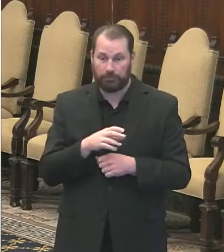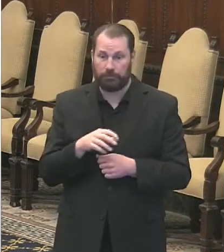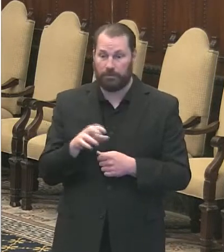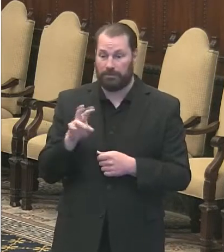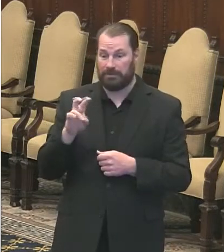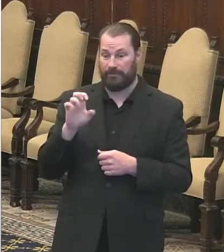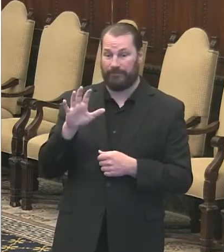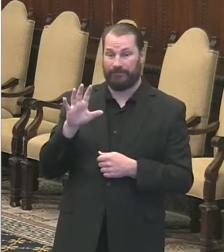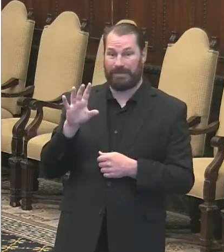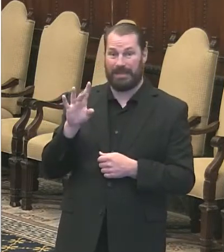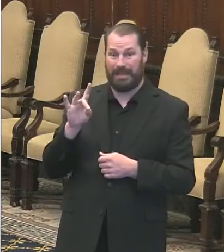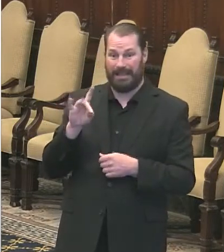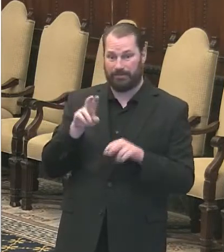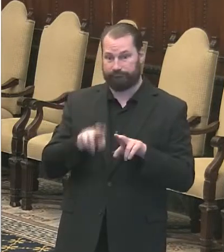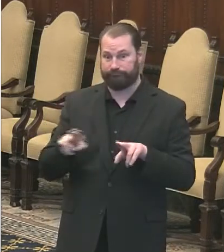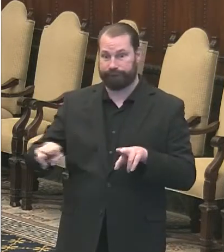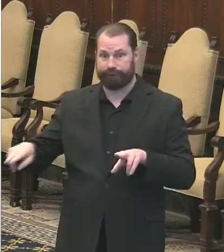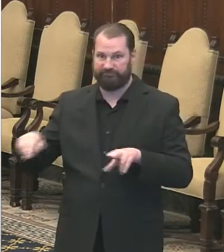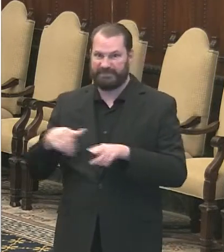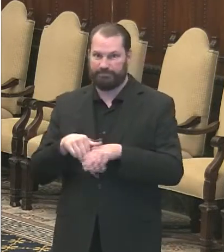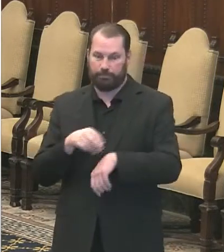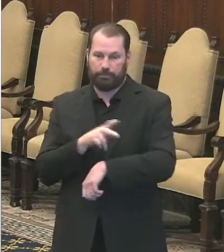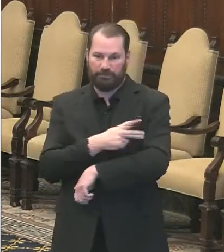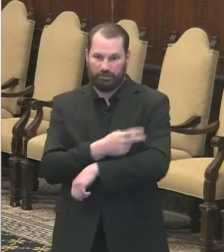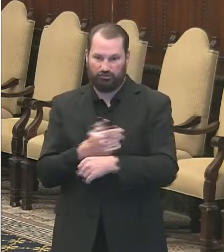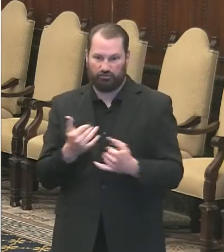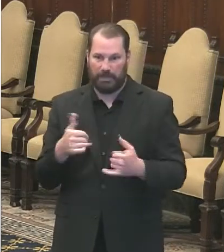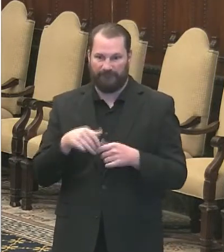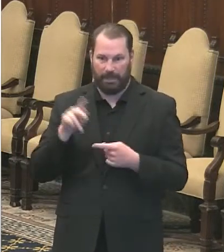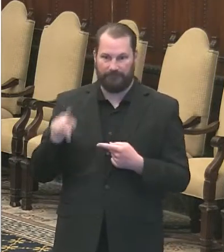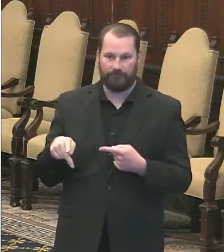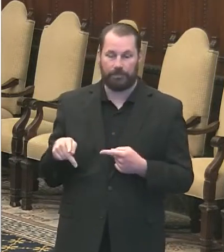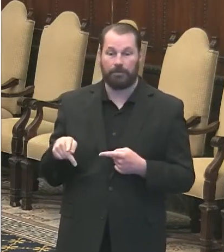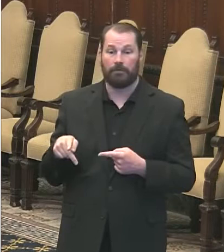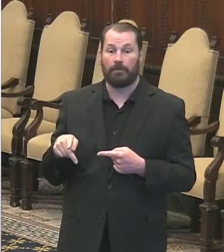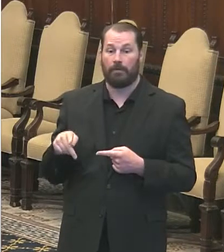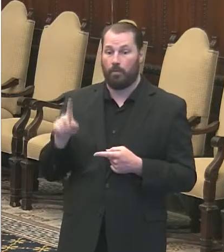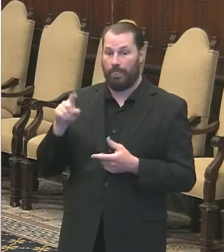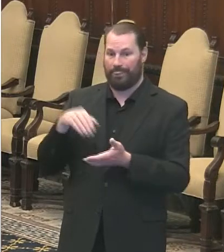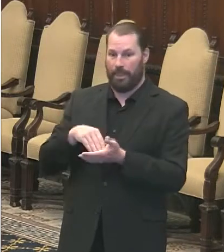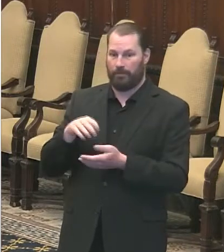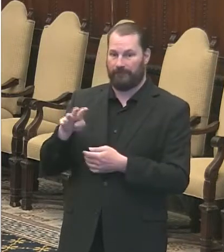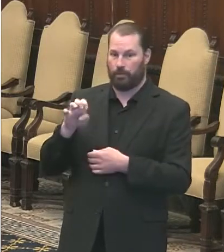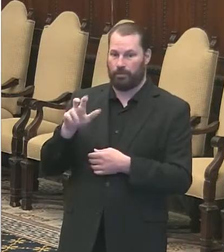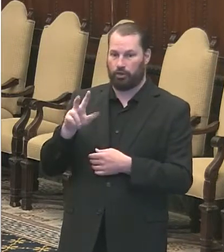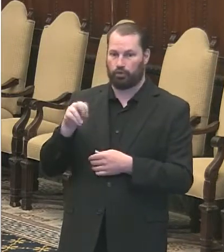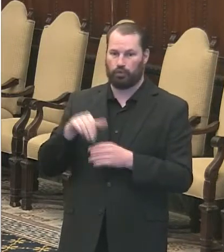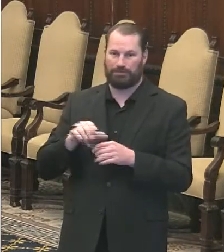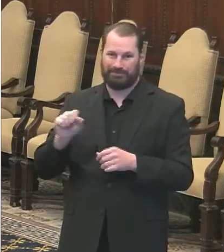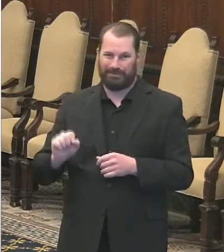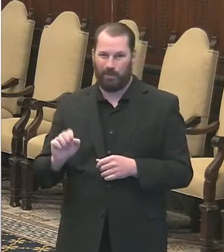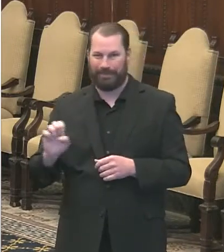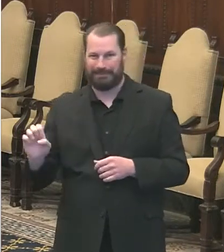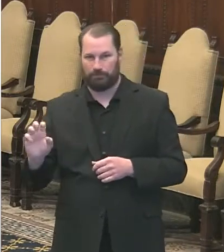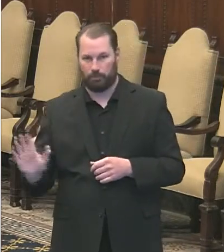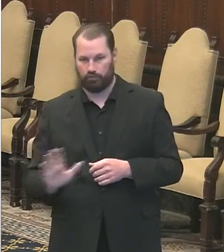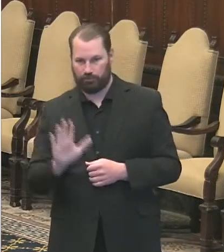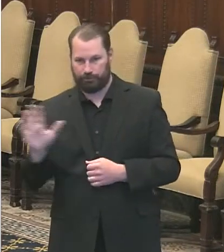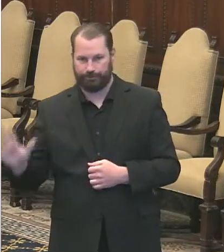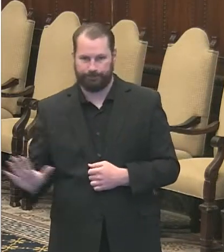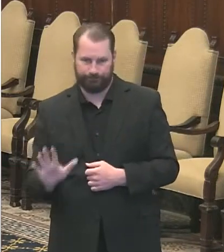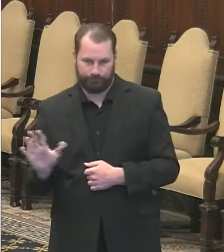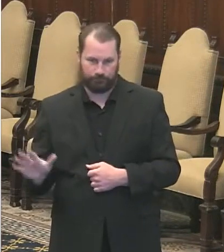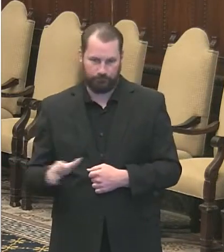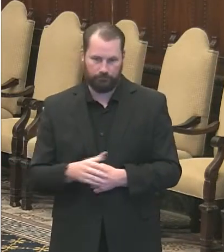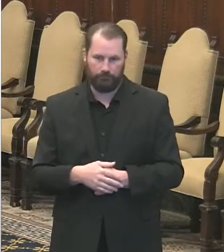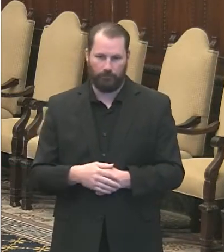infection in Philadelphia hospitals, and 1,432 in hospitals in the Southeast Pennsylvania region. That reflects a continued decrease. We've been going